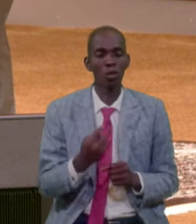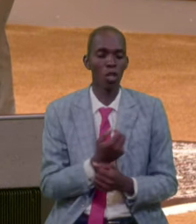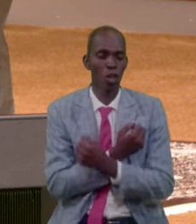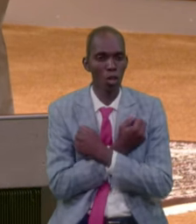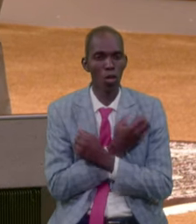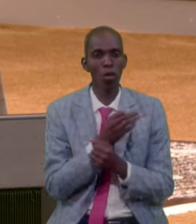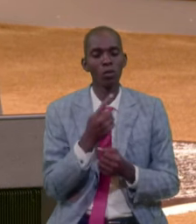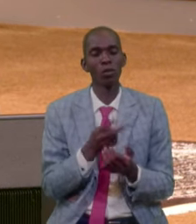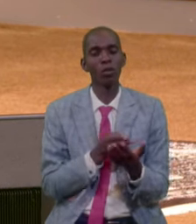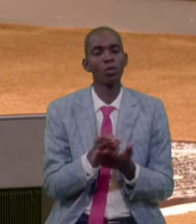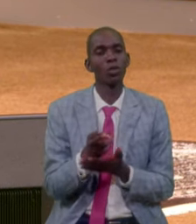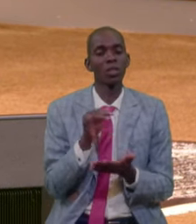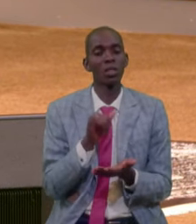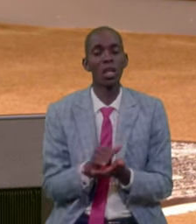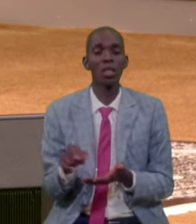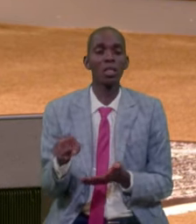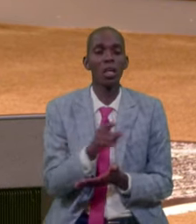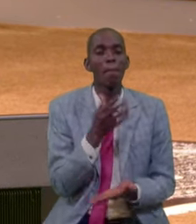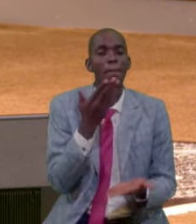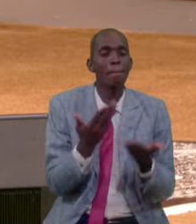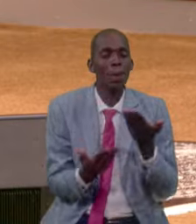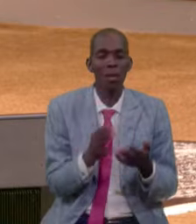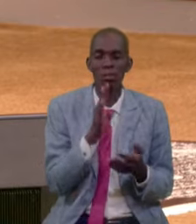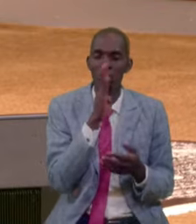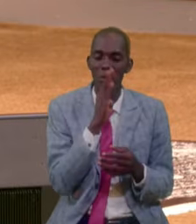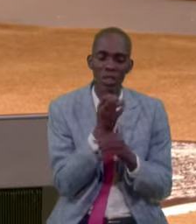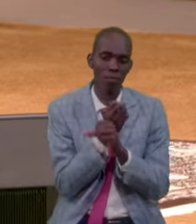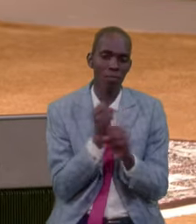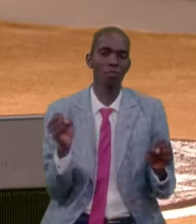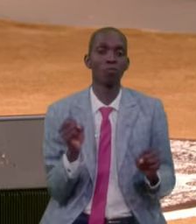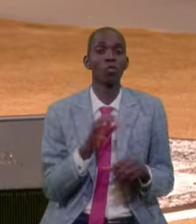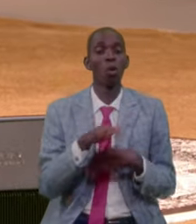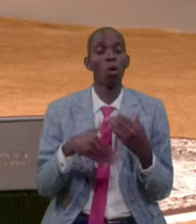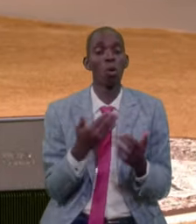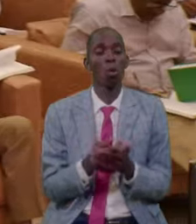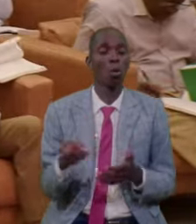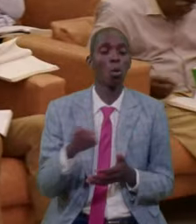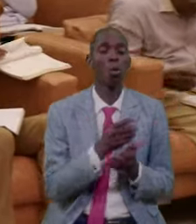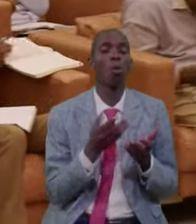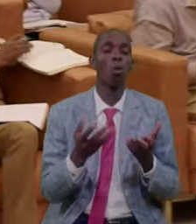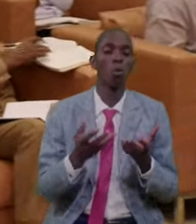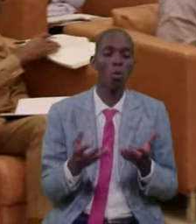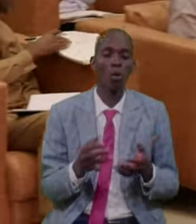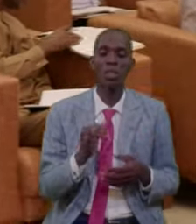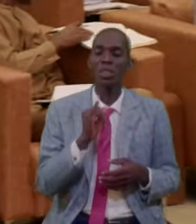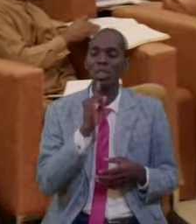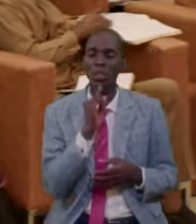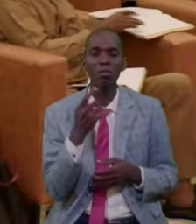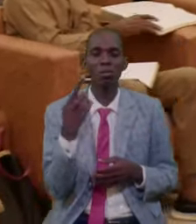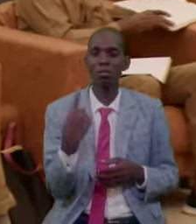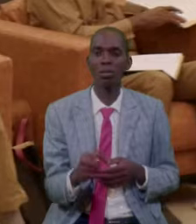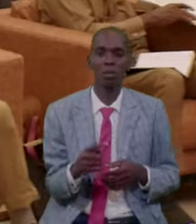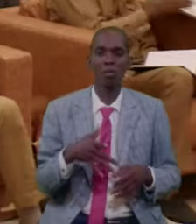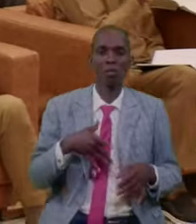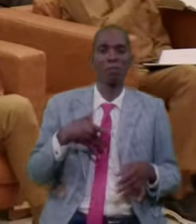the truth that they might be saved. All they are looking for is the sensational that